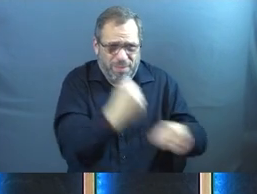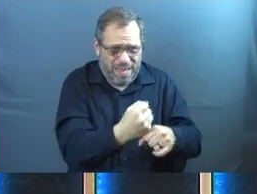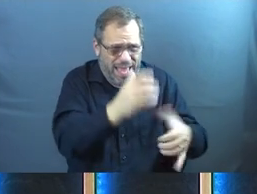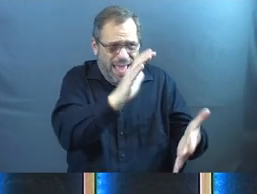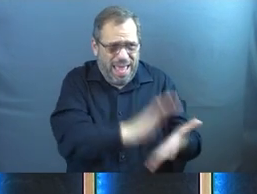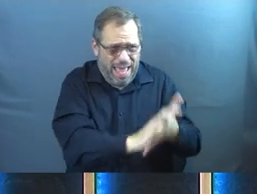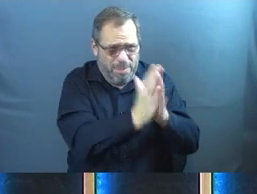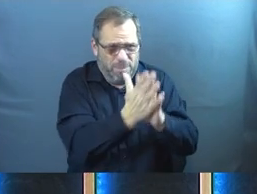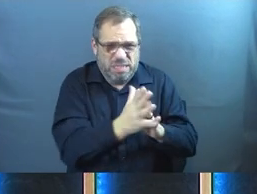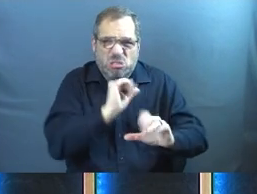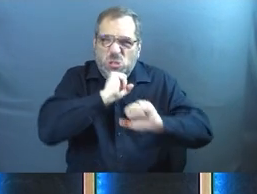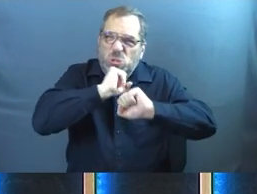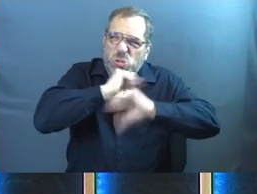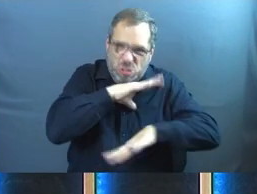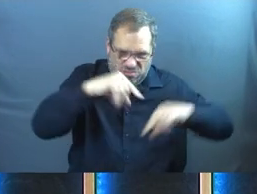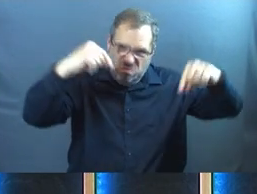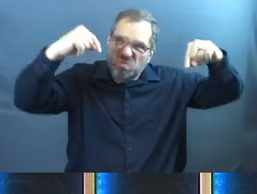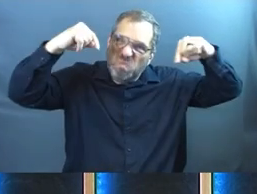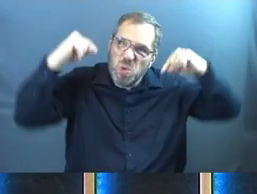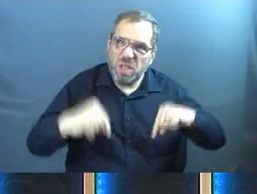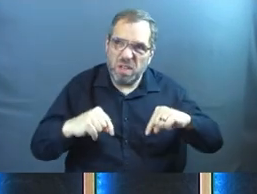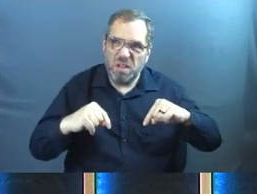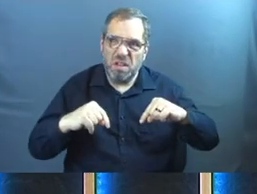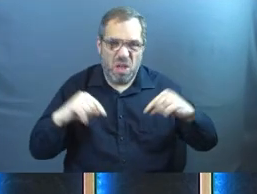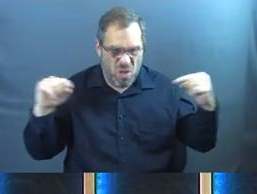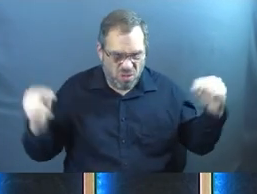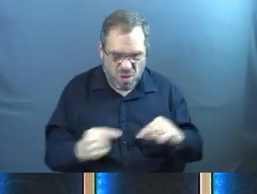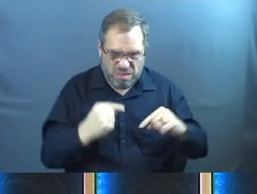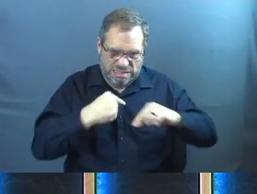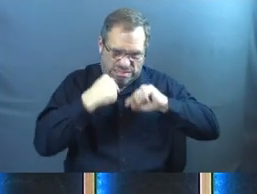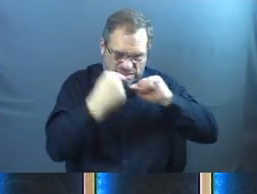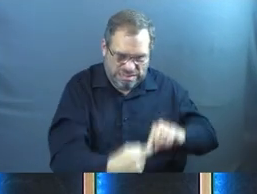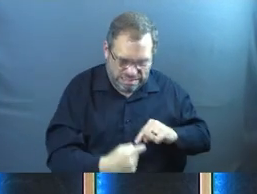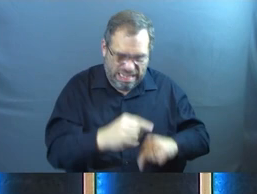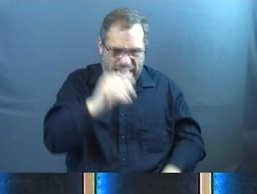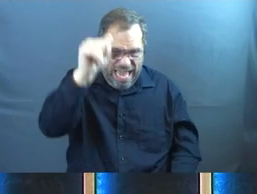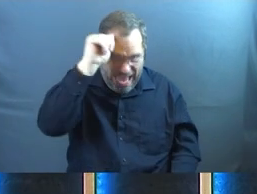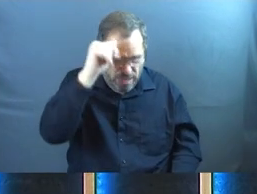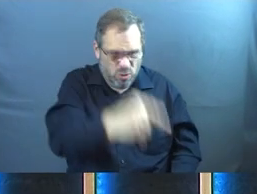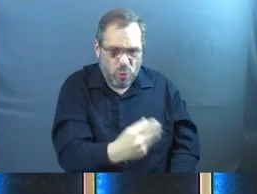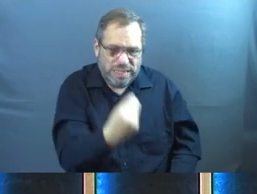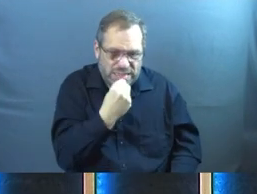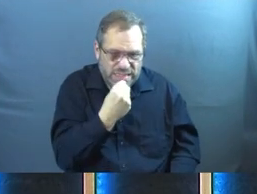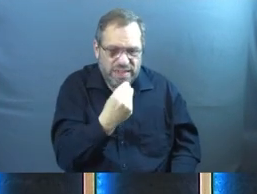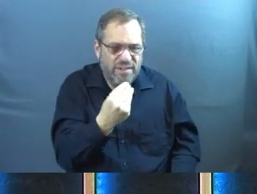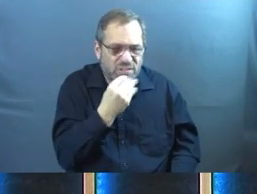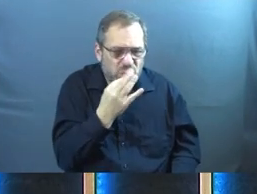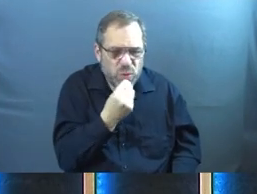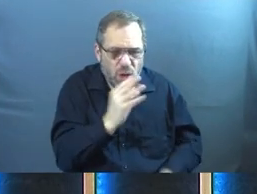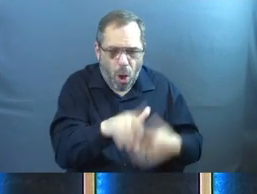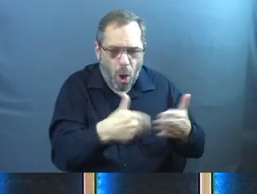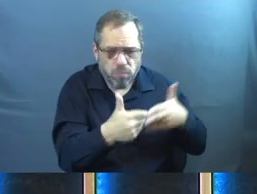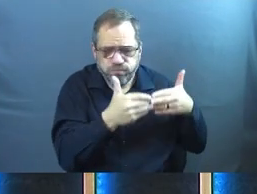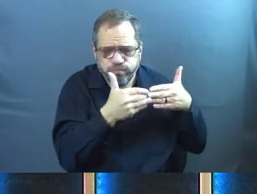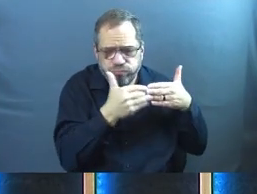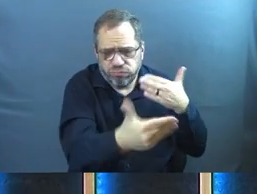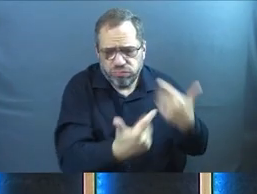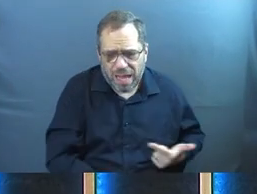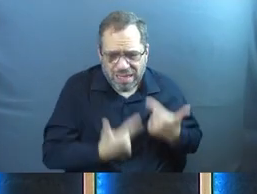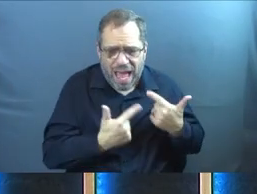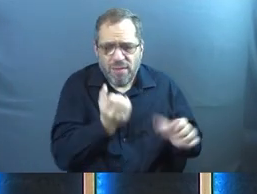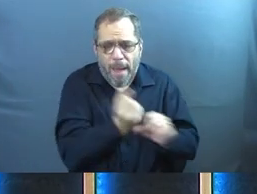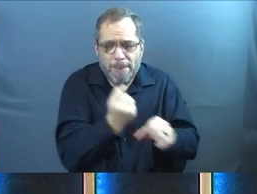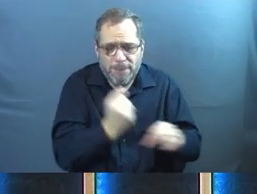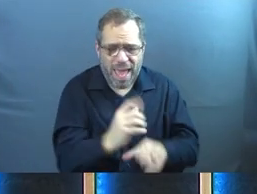being polluted right here. Through painful toil, Adam, you will eat food from it all the days of your life, and it